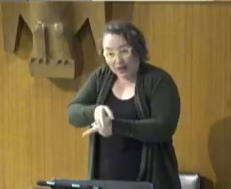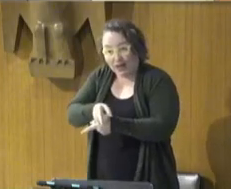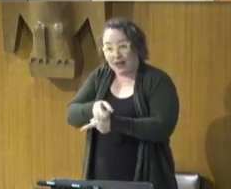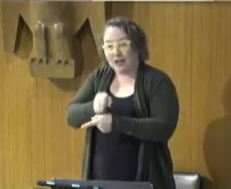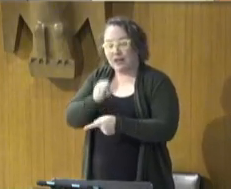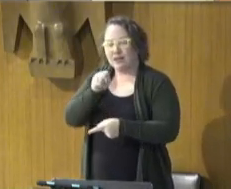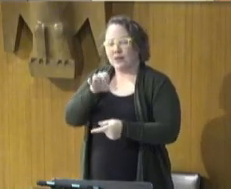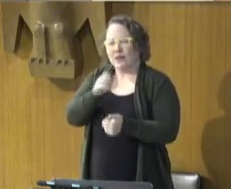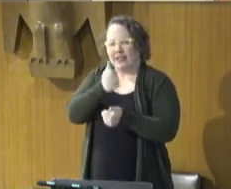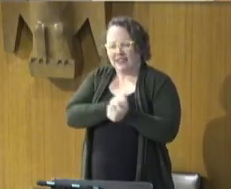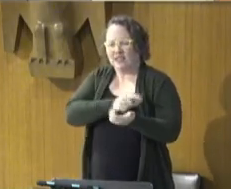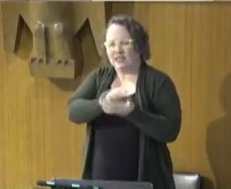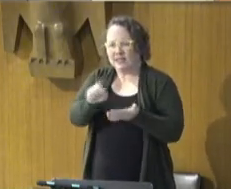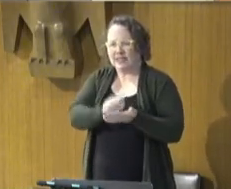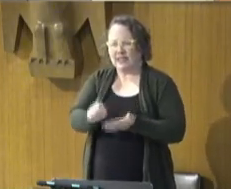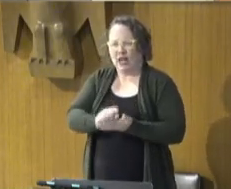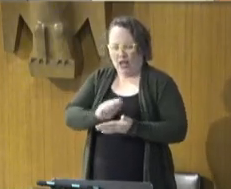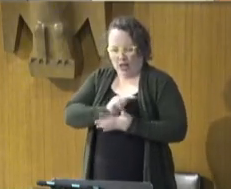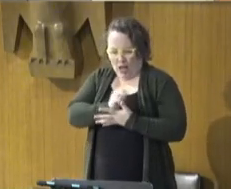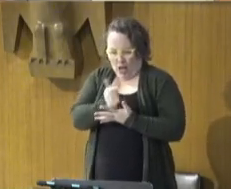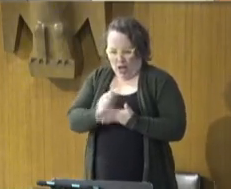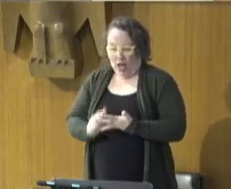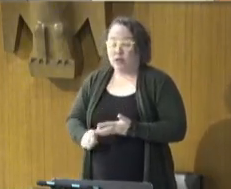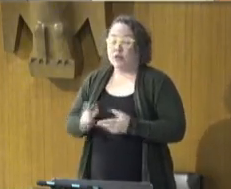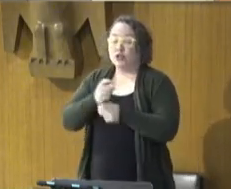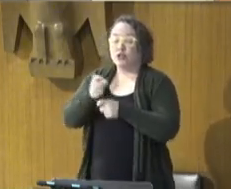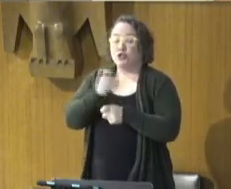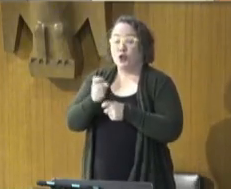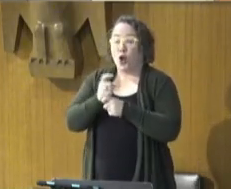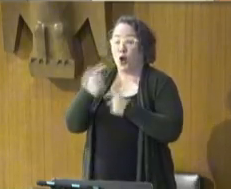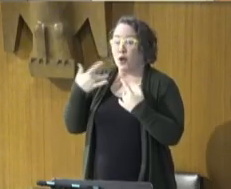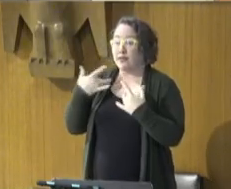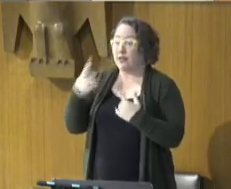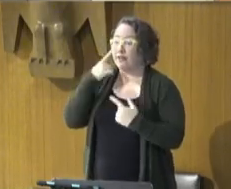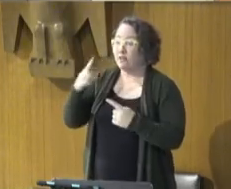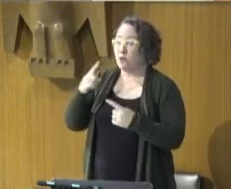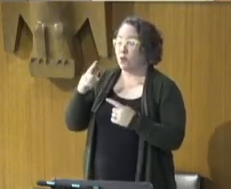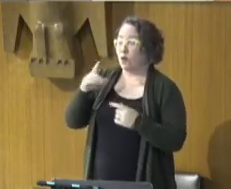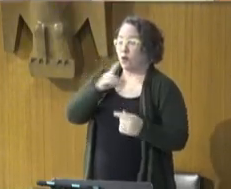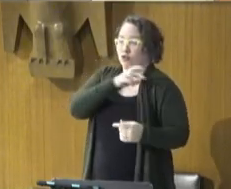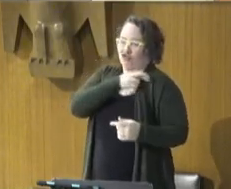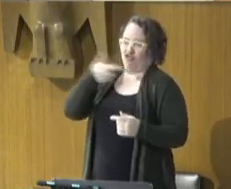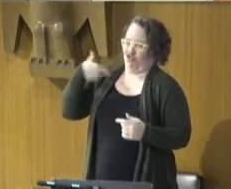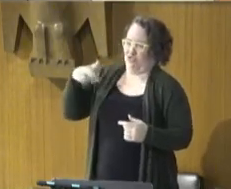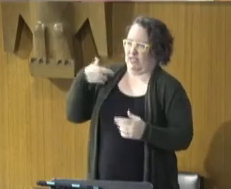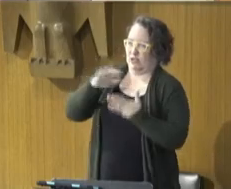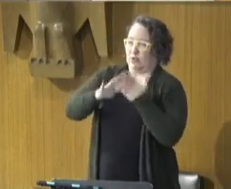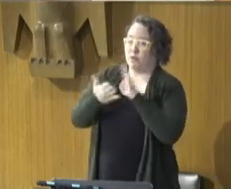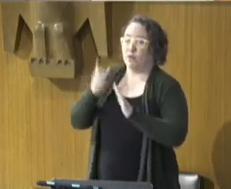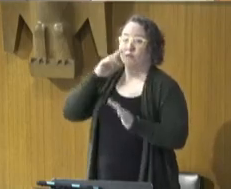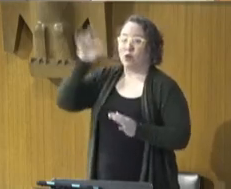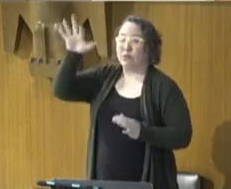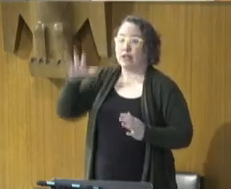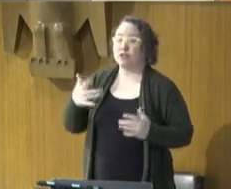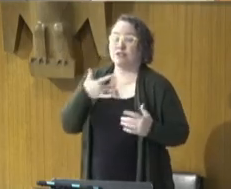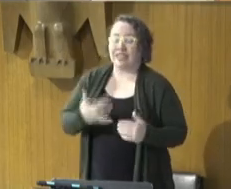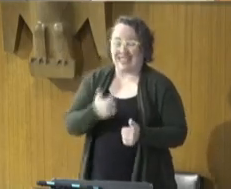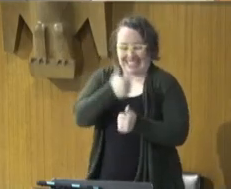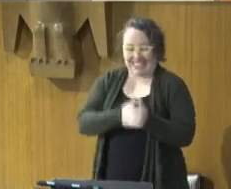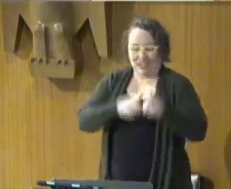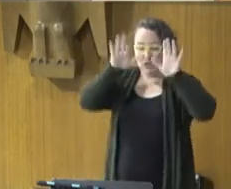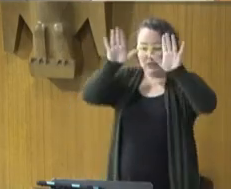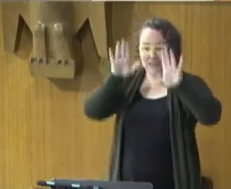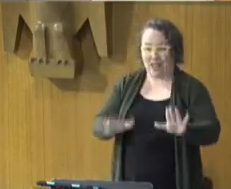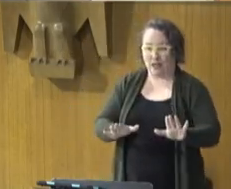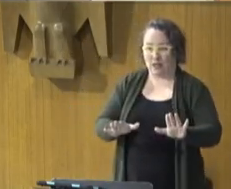Sunday. There's a joke among pastors that somehow Sunday comes with great regularity, like every